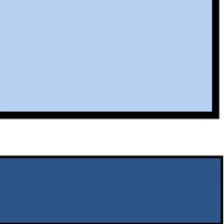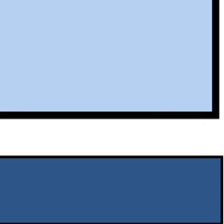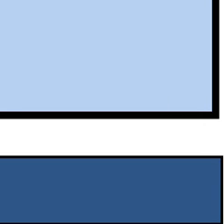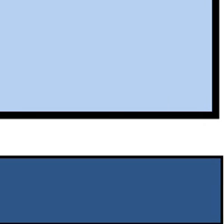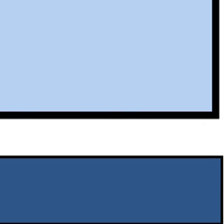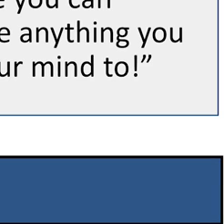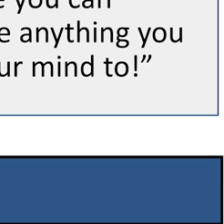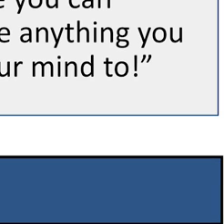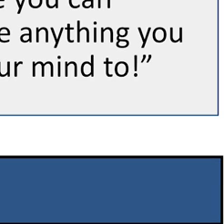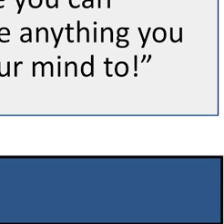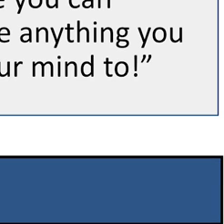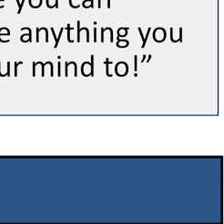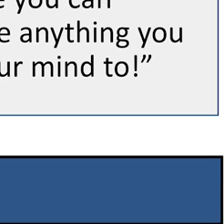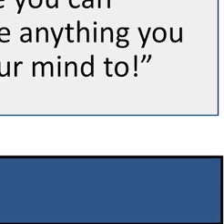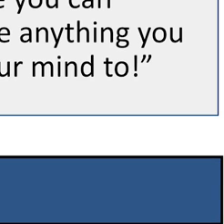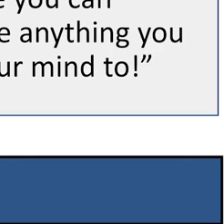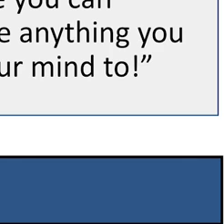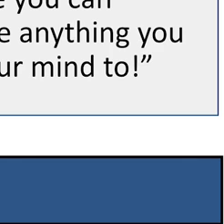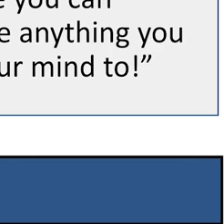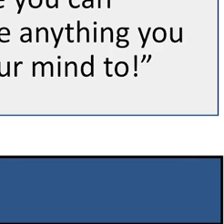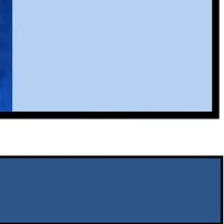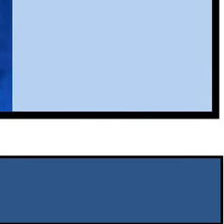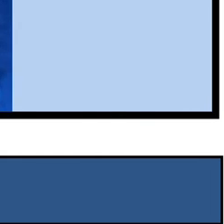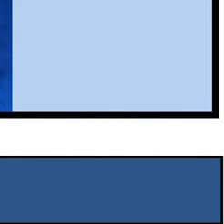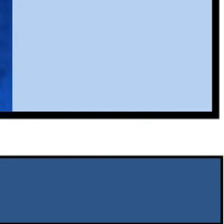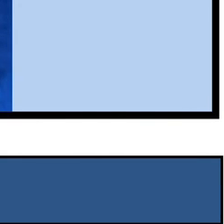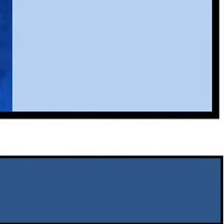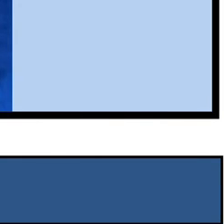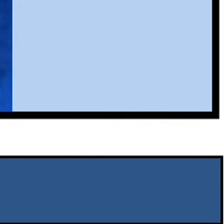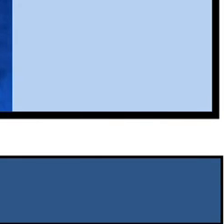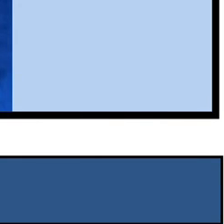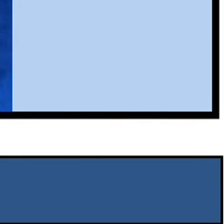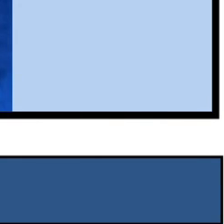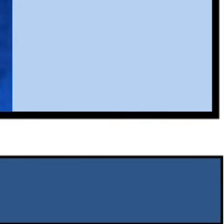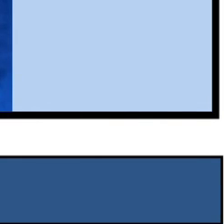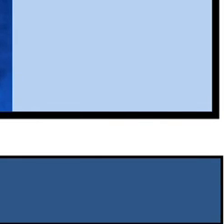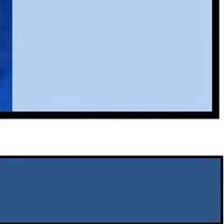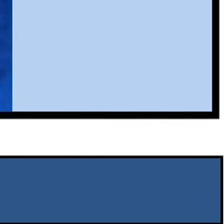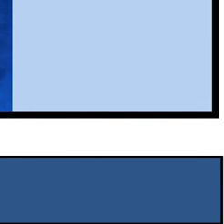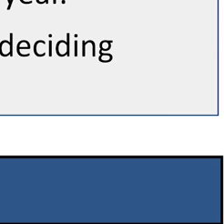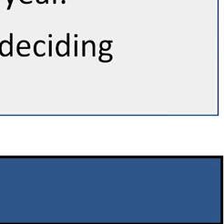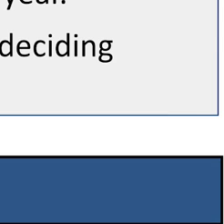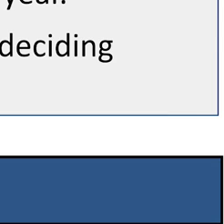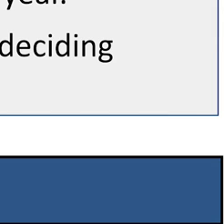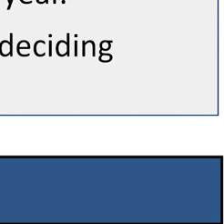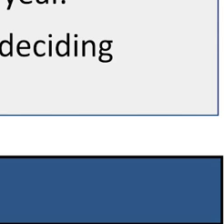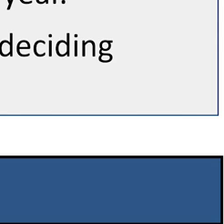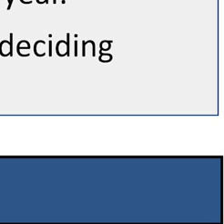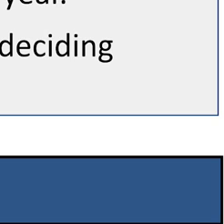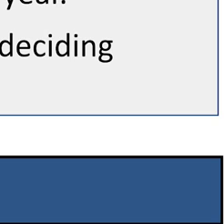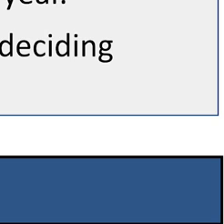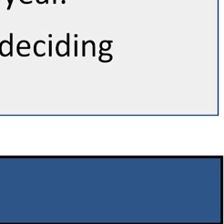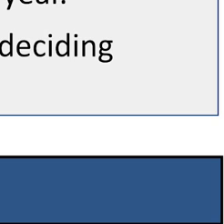Acey. Donna Till. Kale Joseph Winder. Gavin